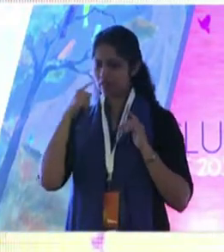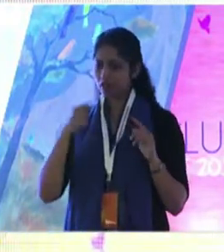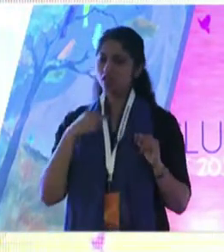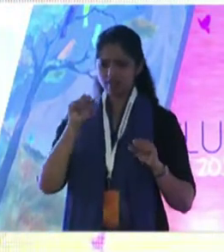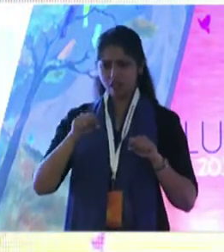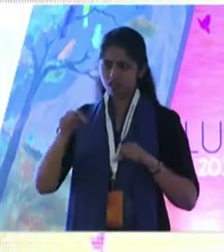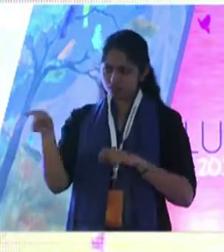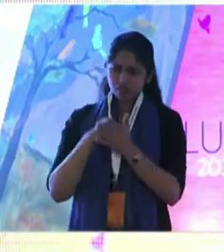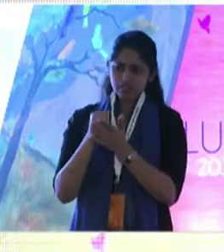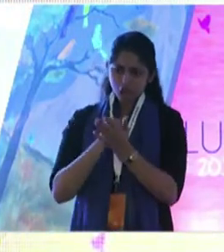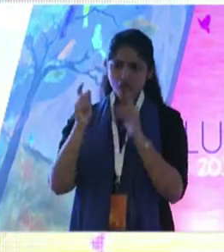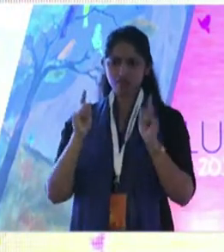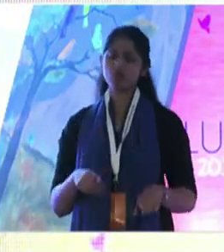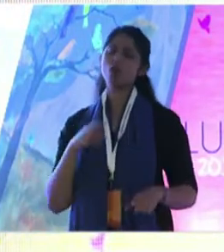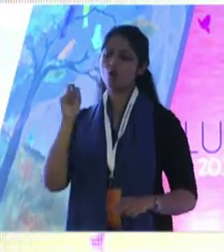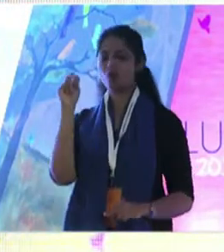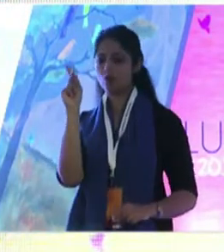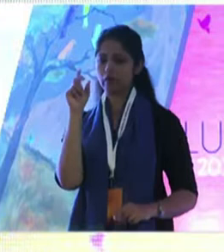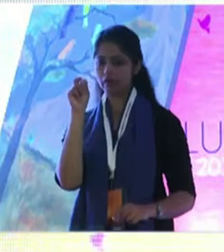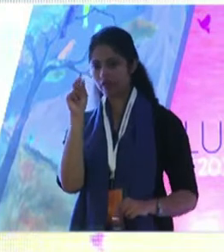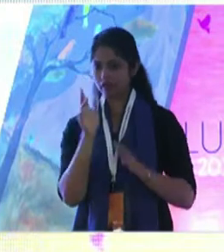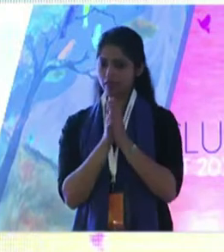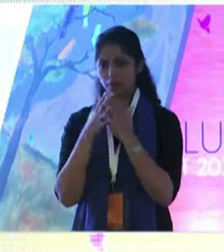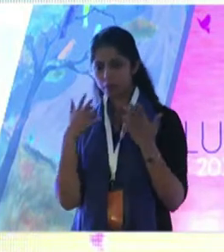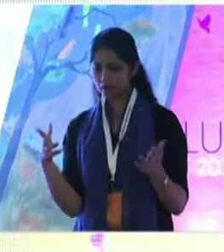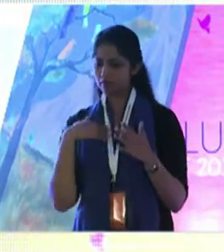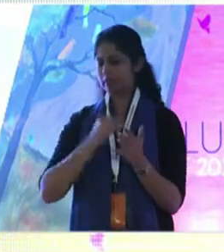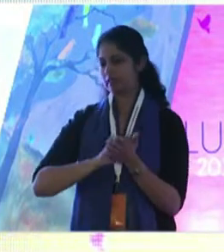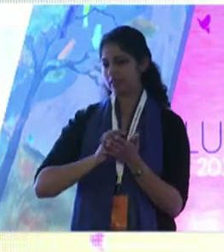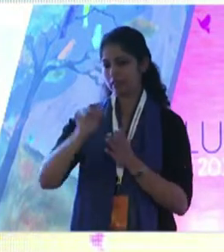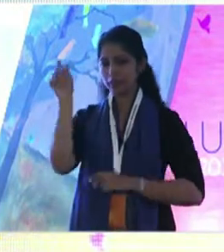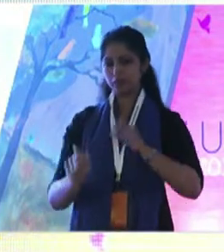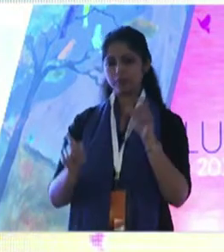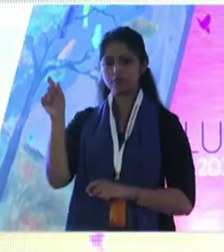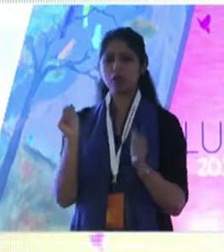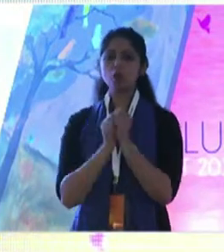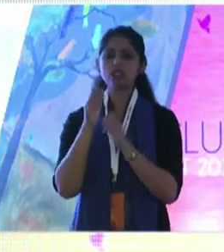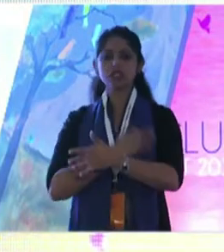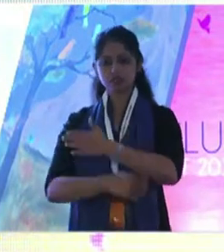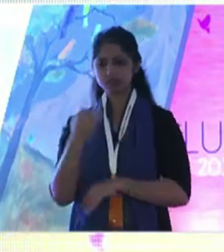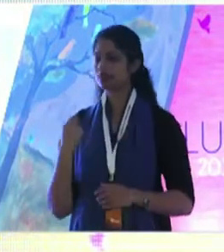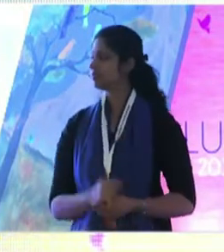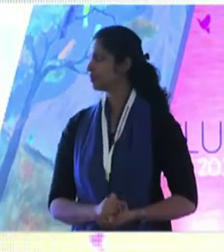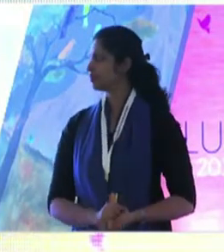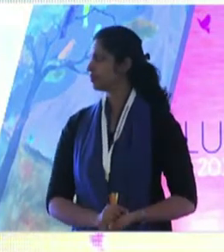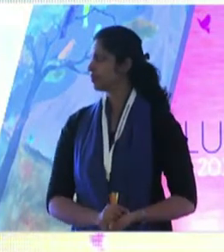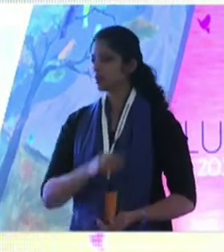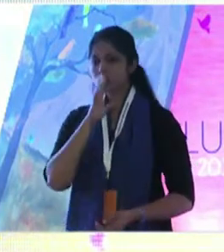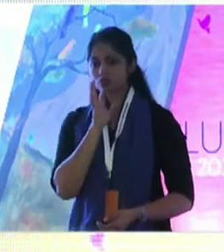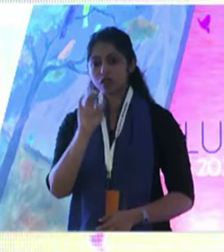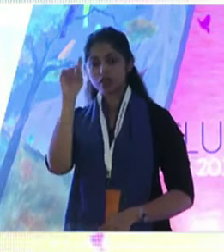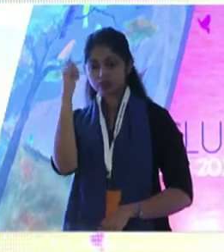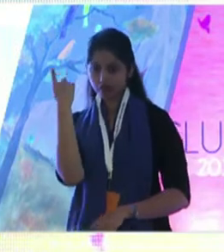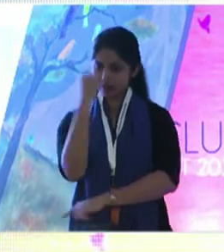action, and I said, okay, let's do it. Let's do this book on people with disability. And the